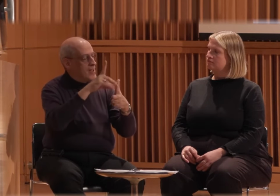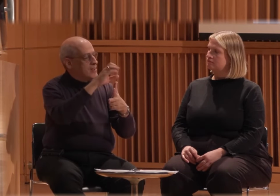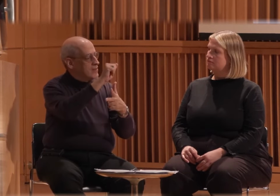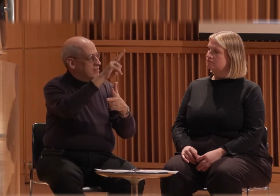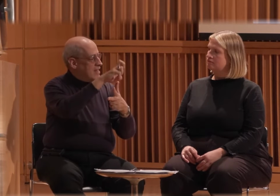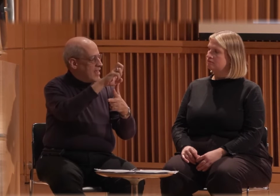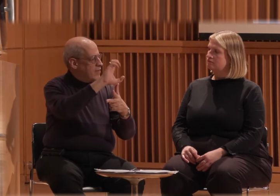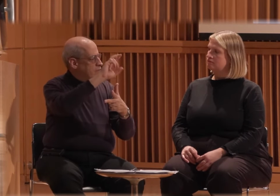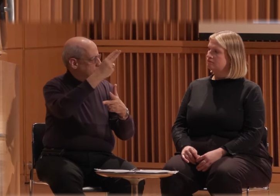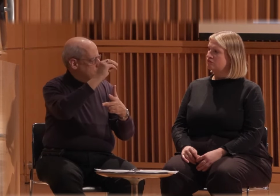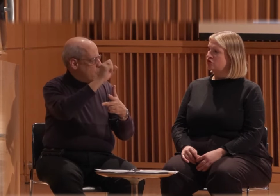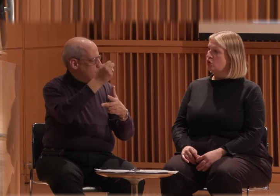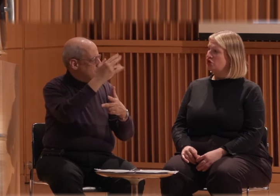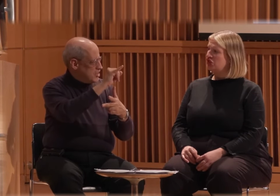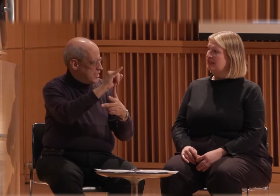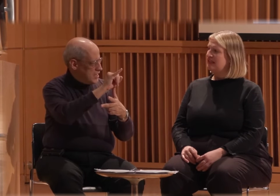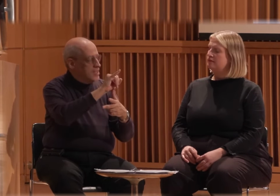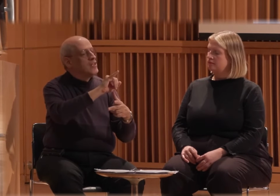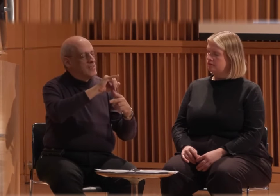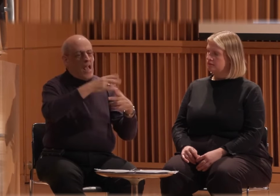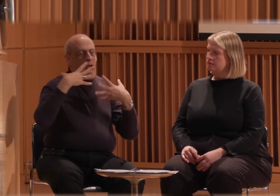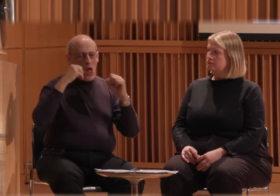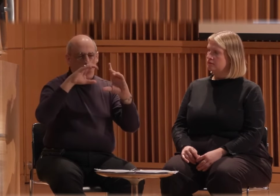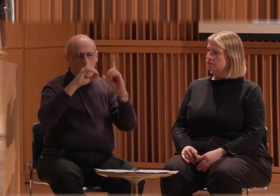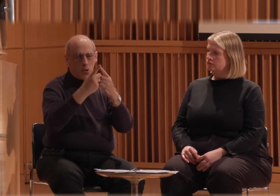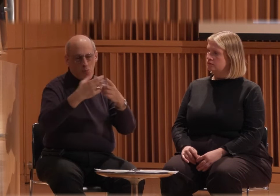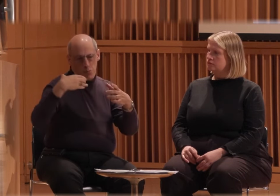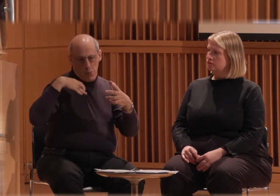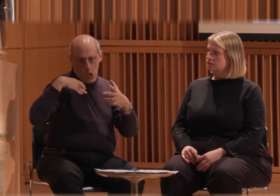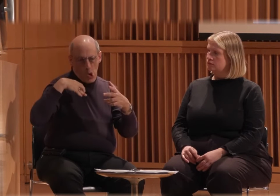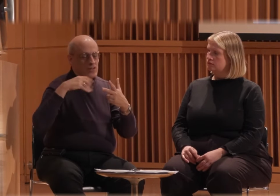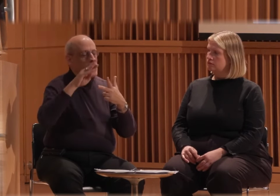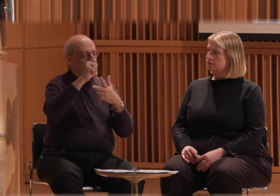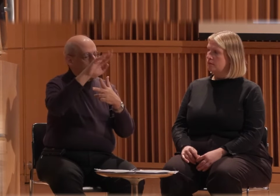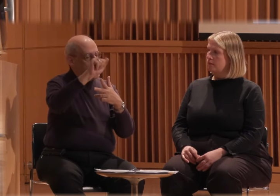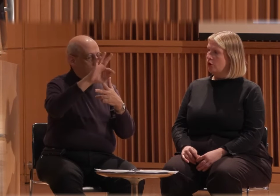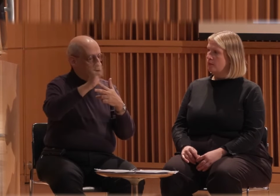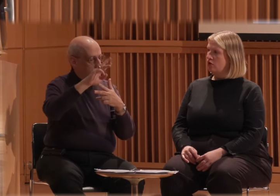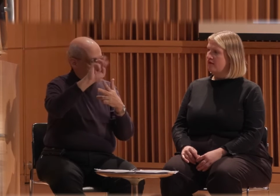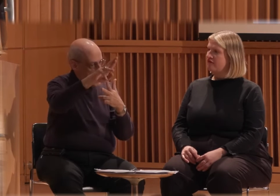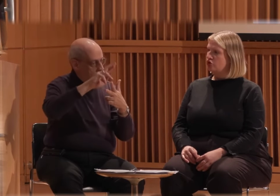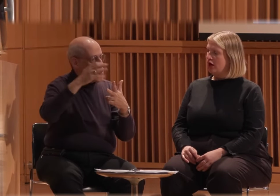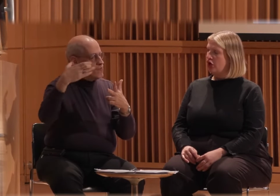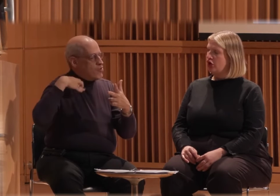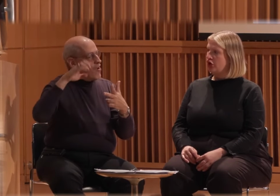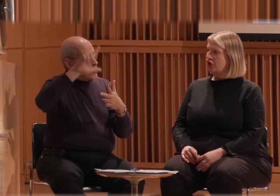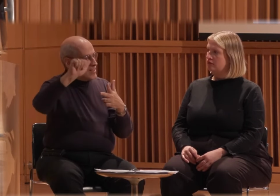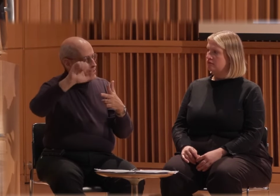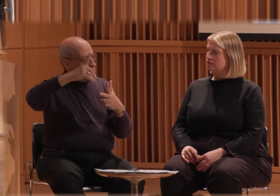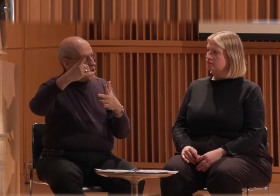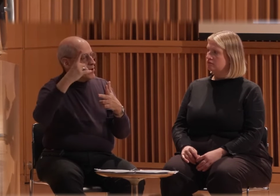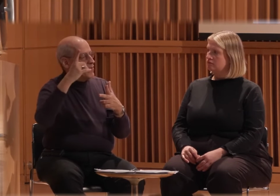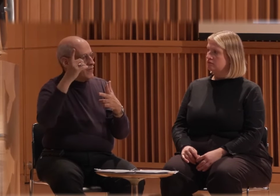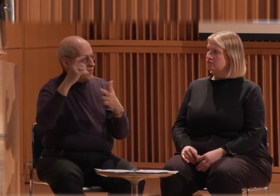Chokchi, our former health department head, Barbara Ferrer, head of the Los Angeles department,